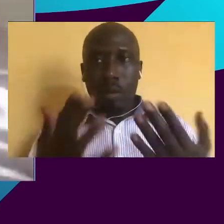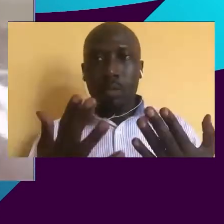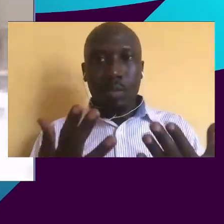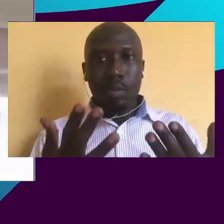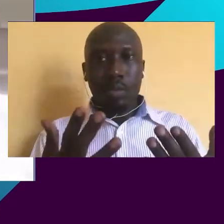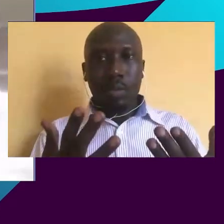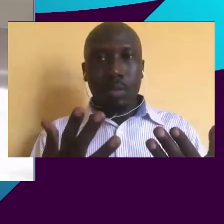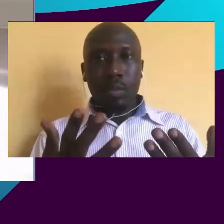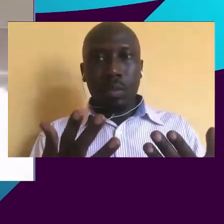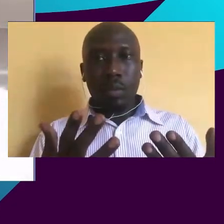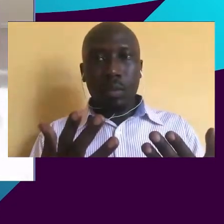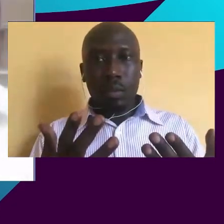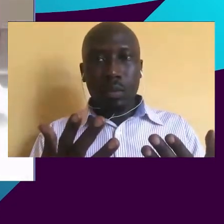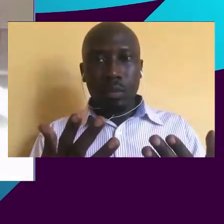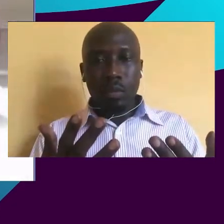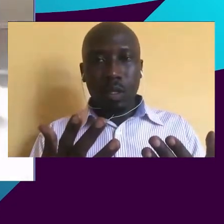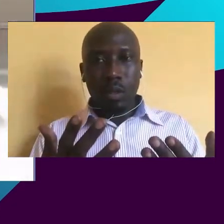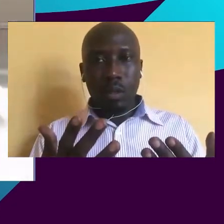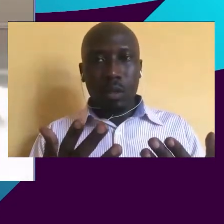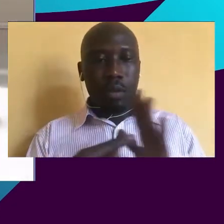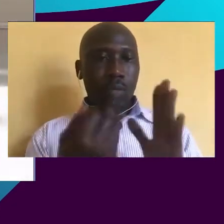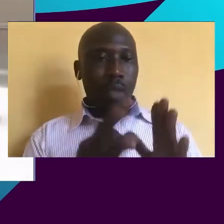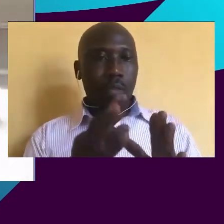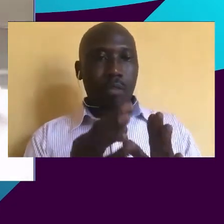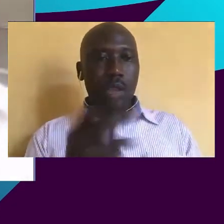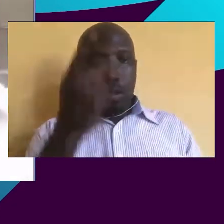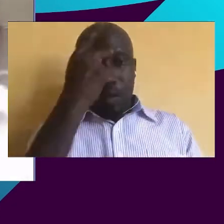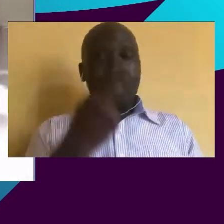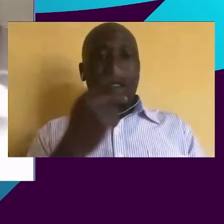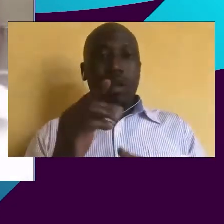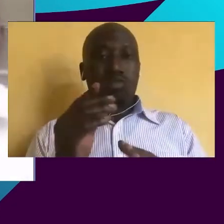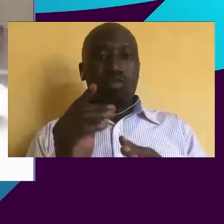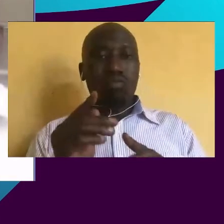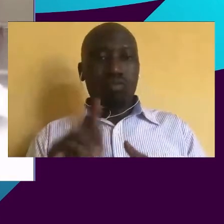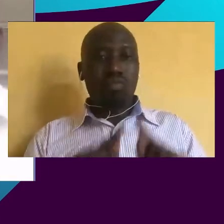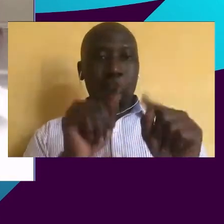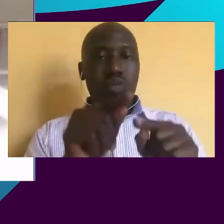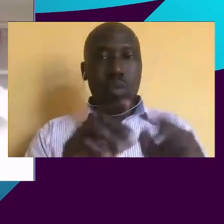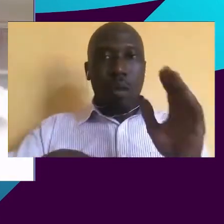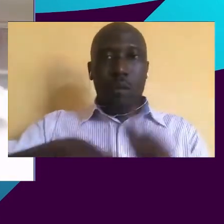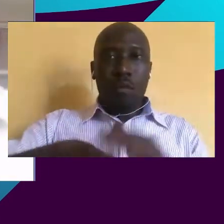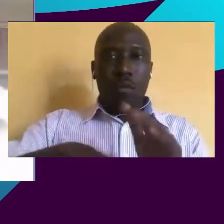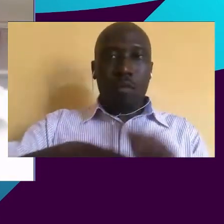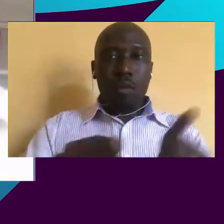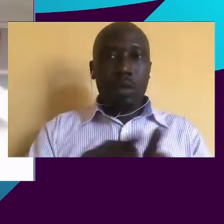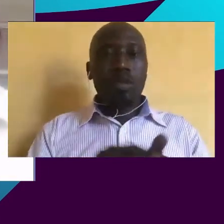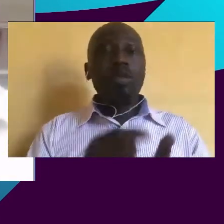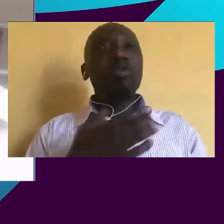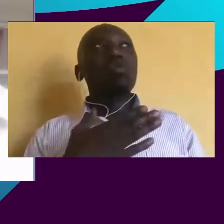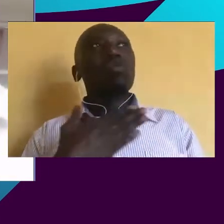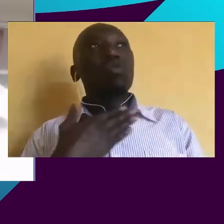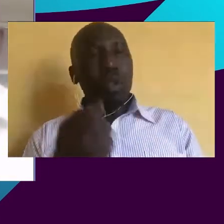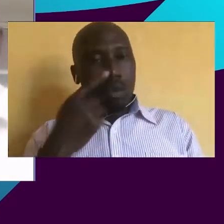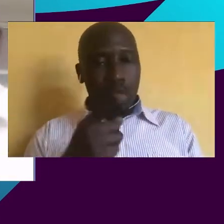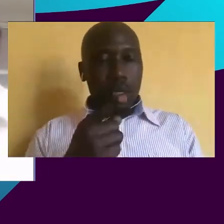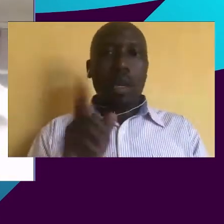like them? If your parent took you to a stadium, you're likely to find people singing Mohamed Salah or singing,